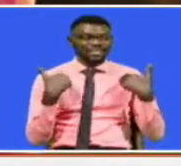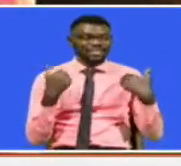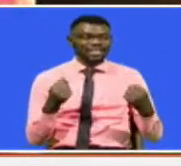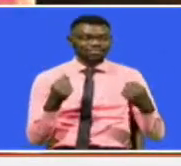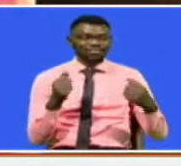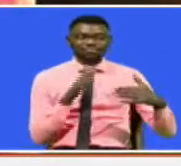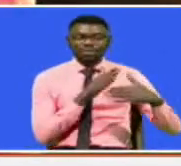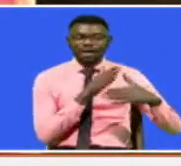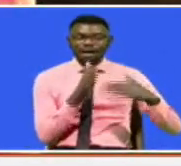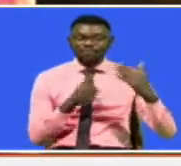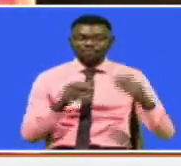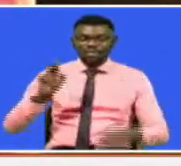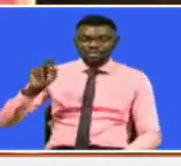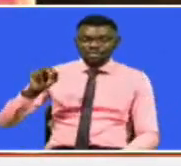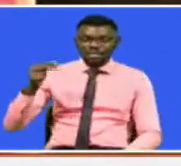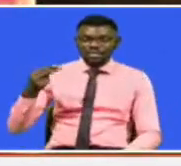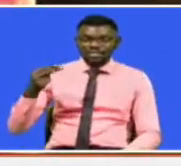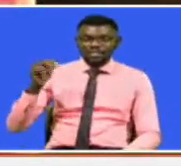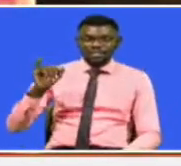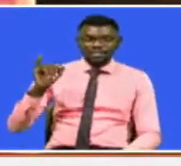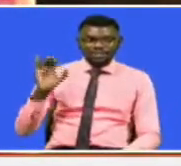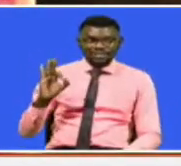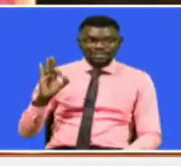NHIF. We had hoped to